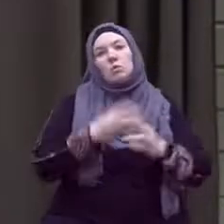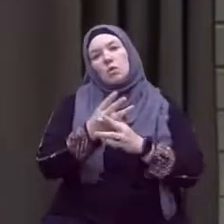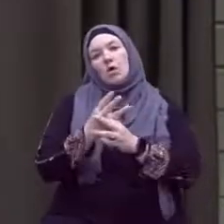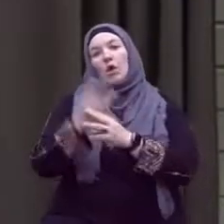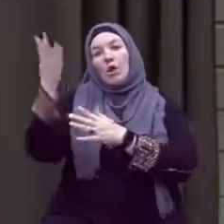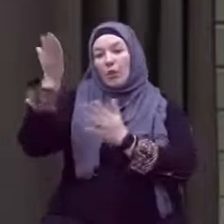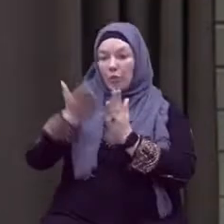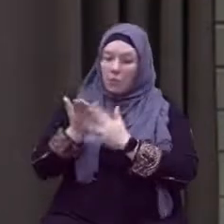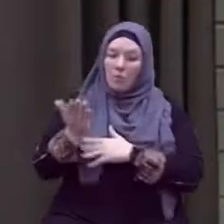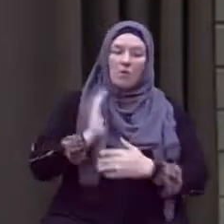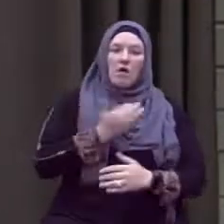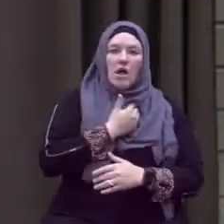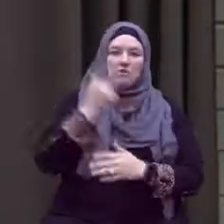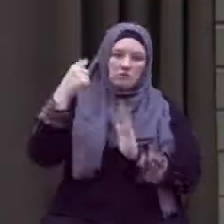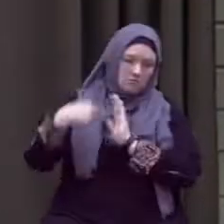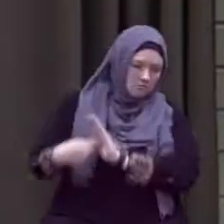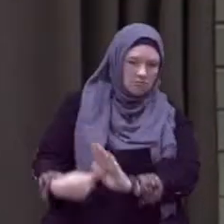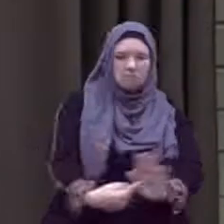through us.